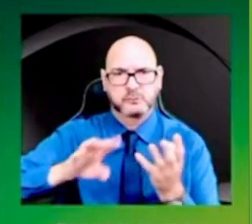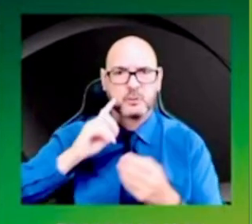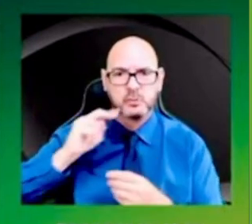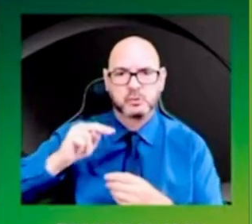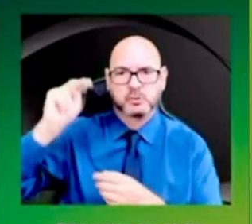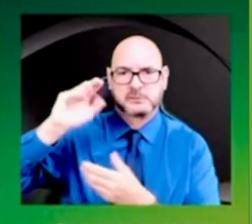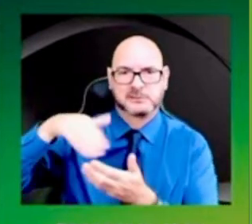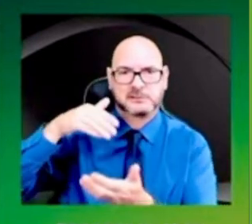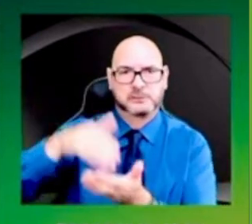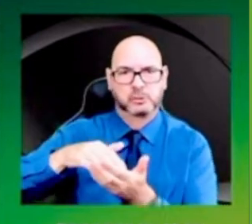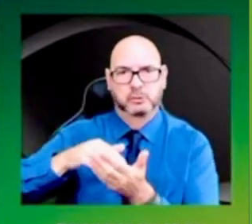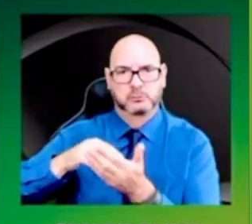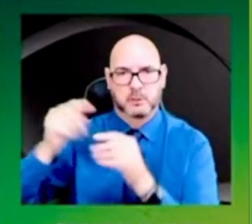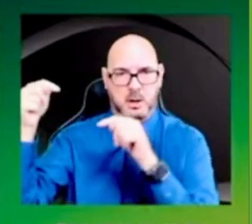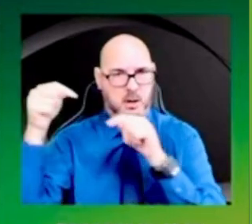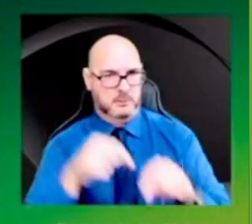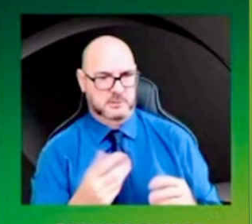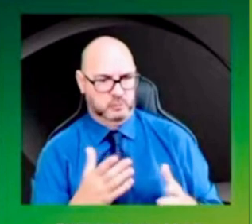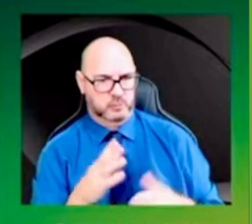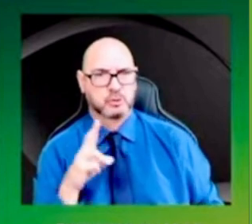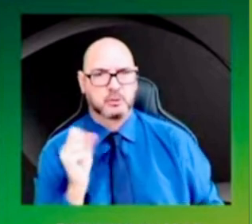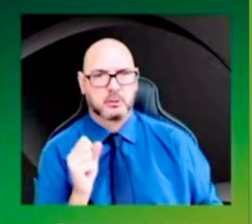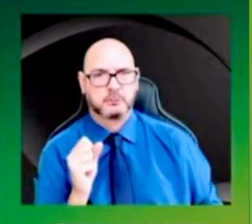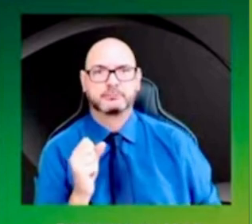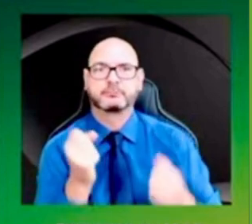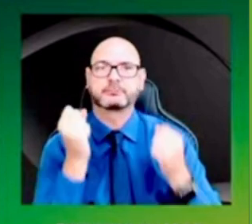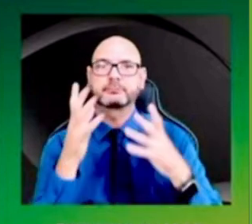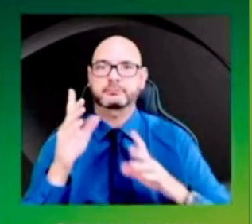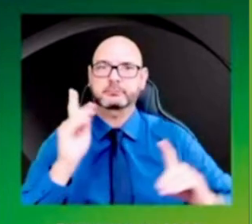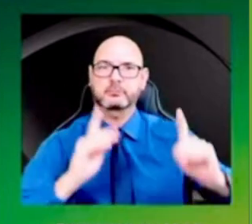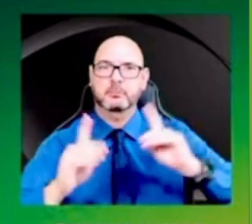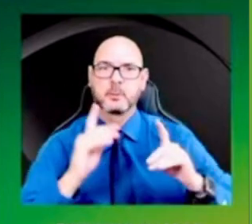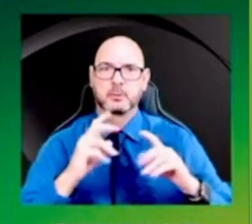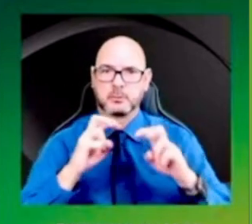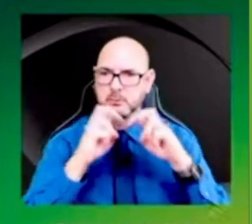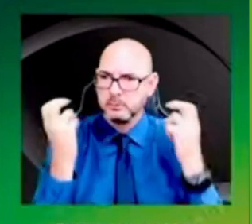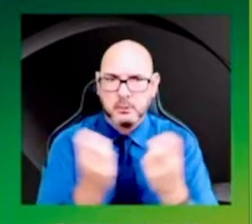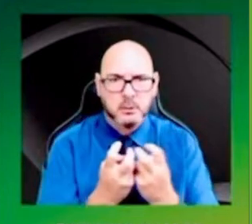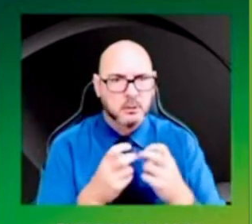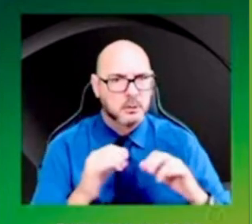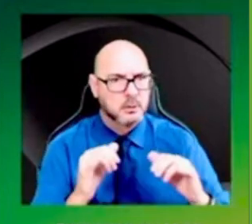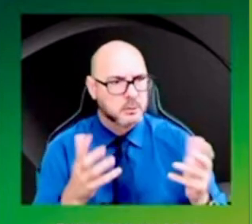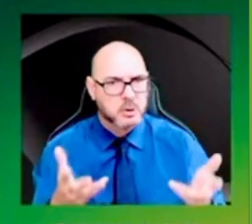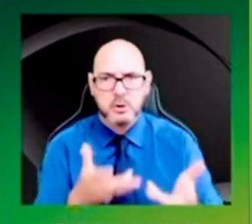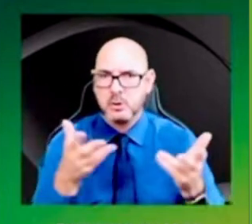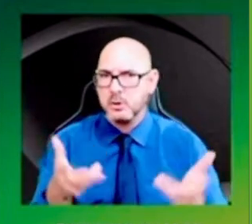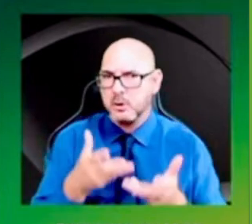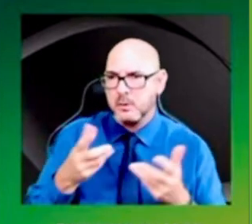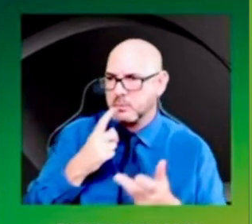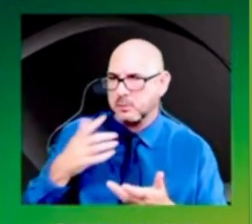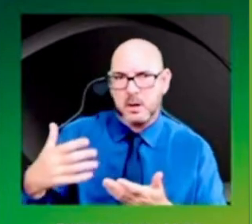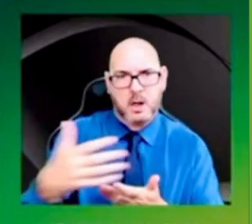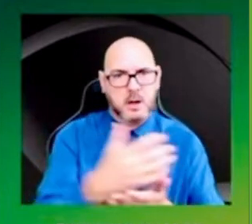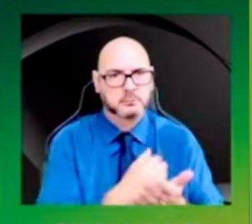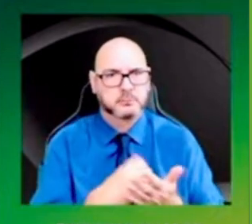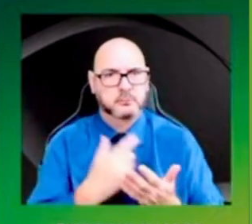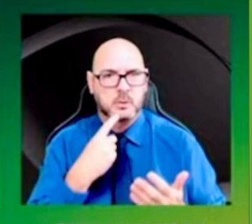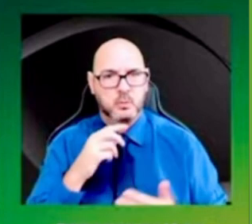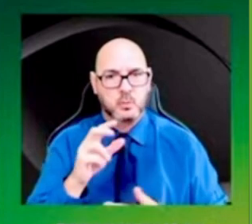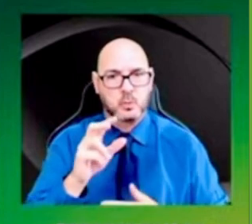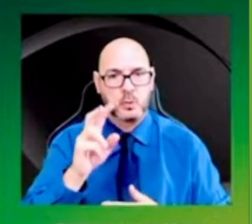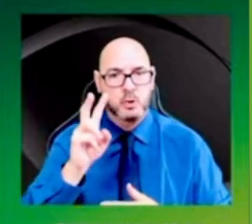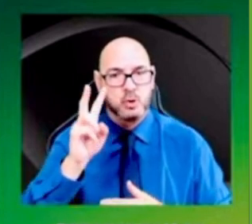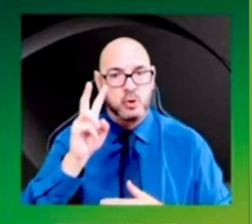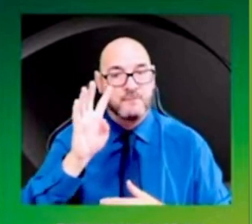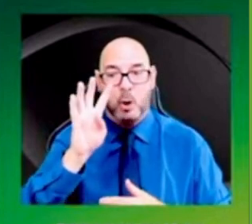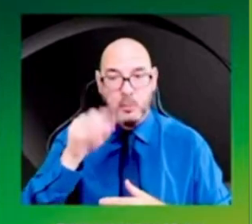partners who are at this table, has generated more than $4.2 billion in private sector commitments in the countries of